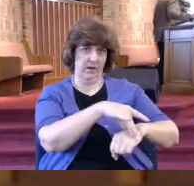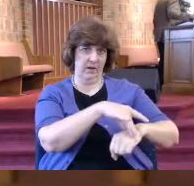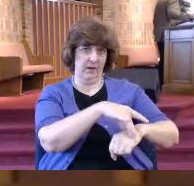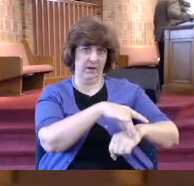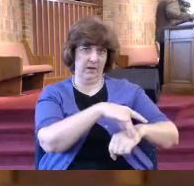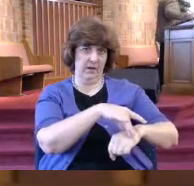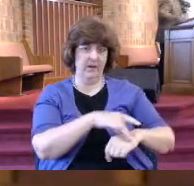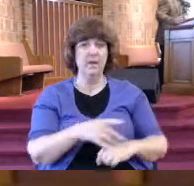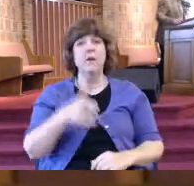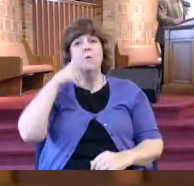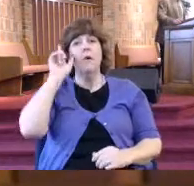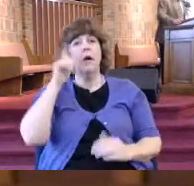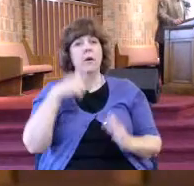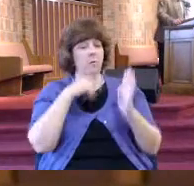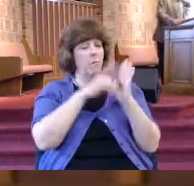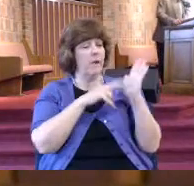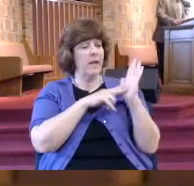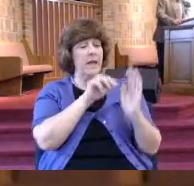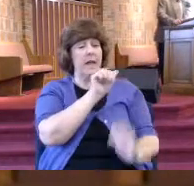chapter 17,